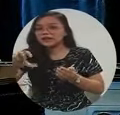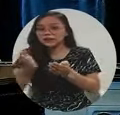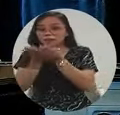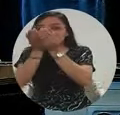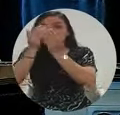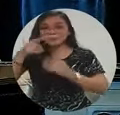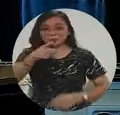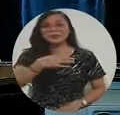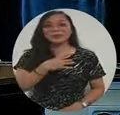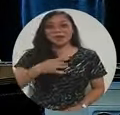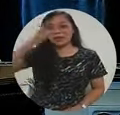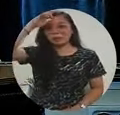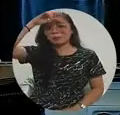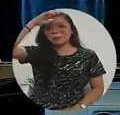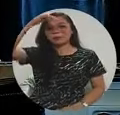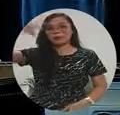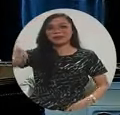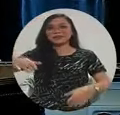lechon?